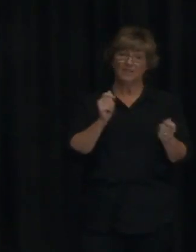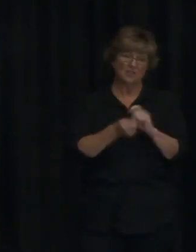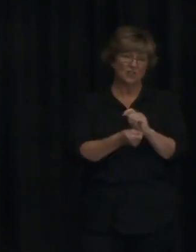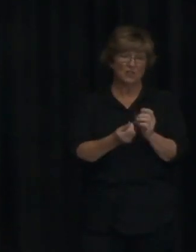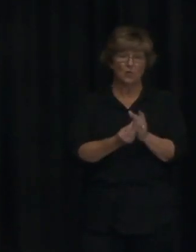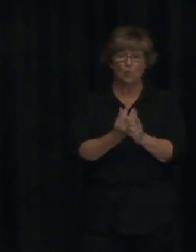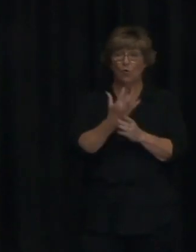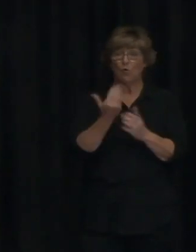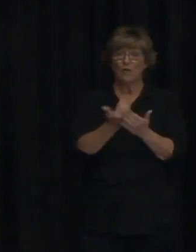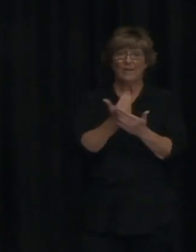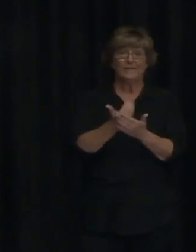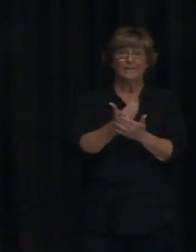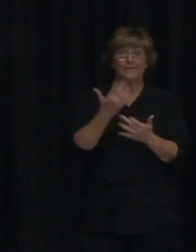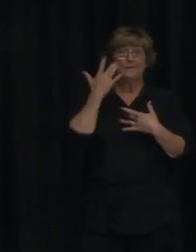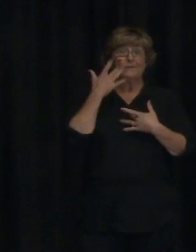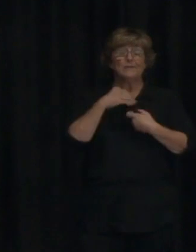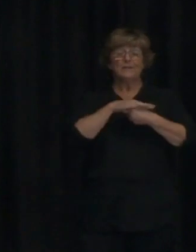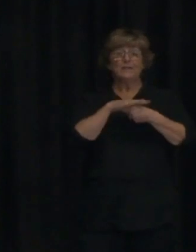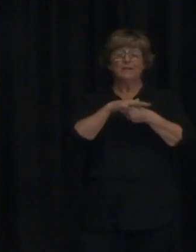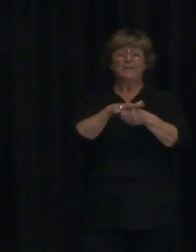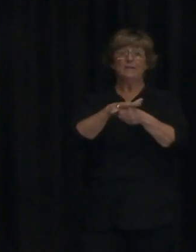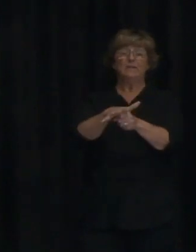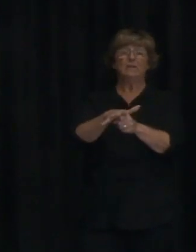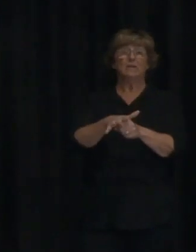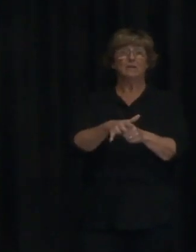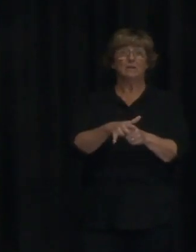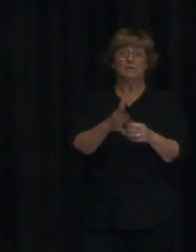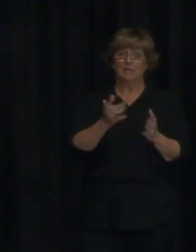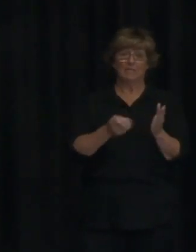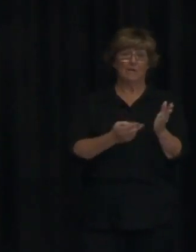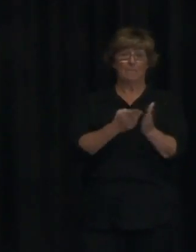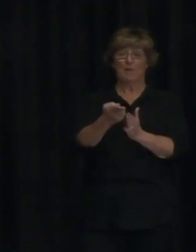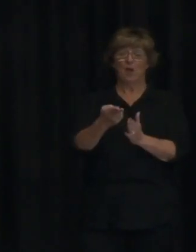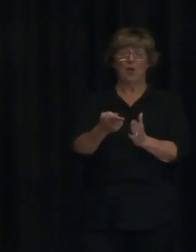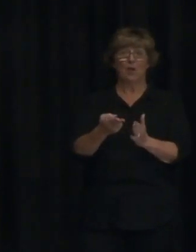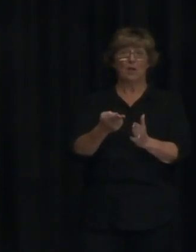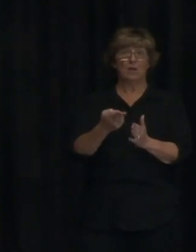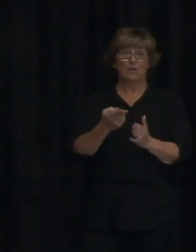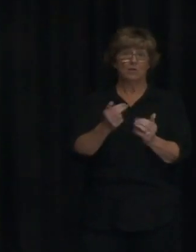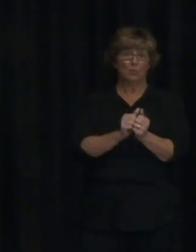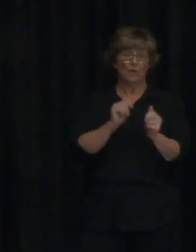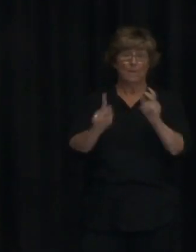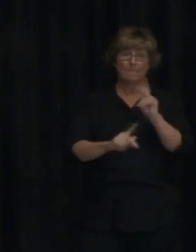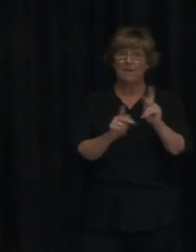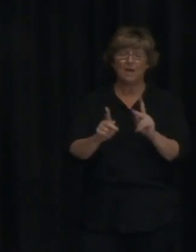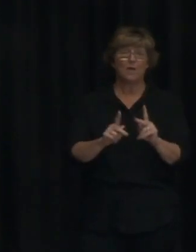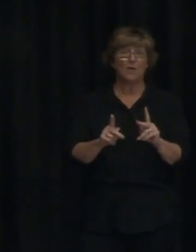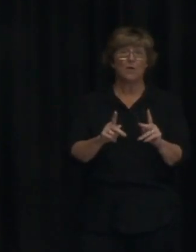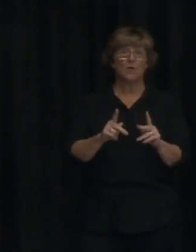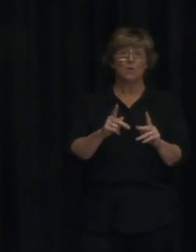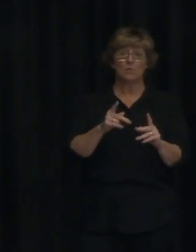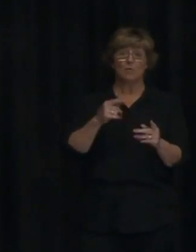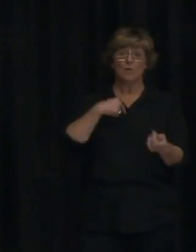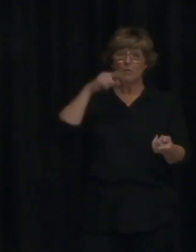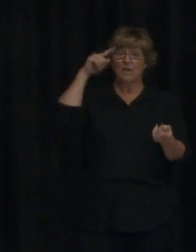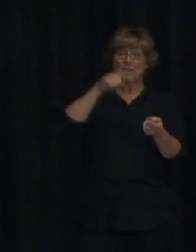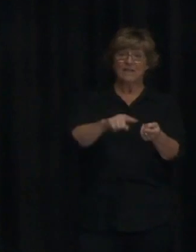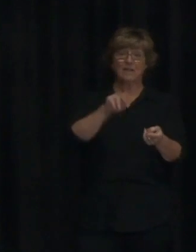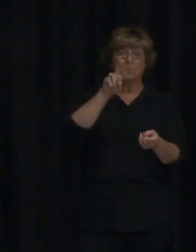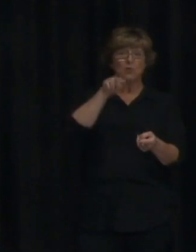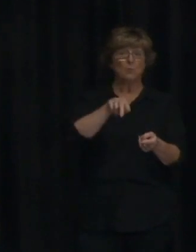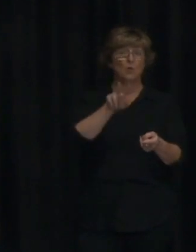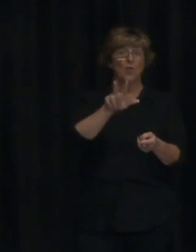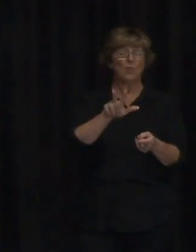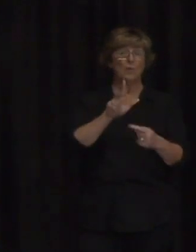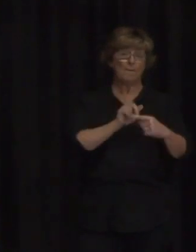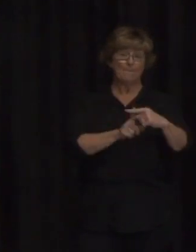But at the same time, one needs to be just honest with people and level set. That we're at down to 2.3% positivity rate. I